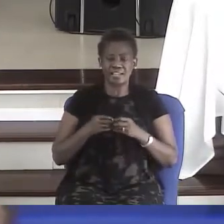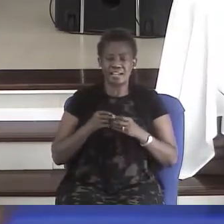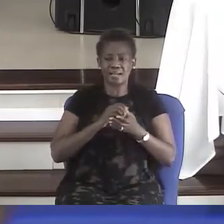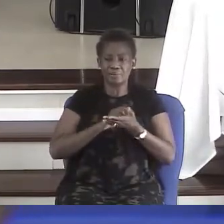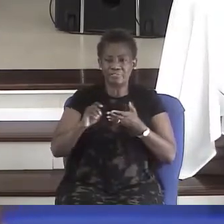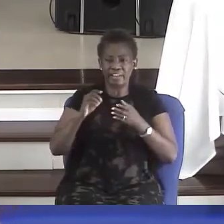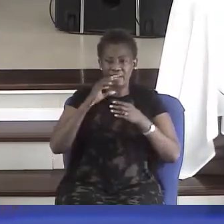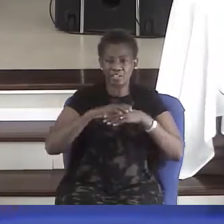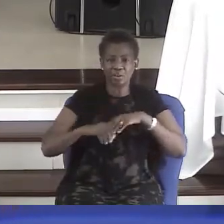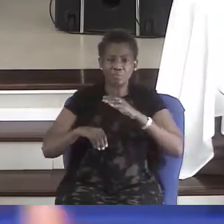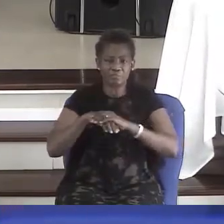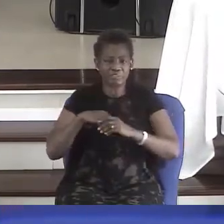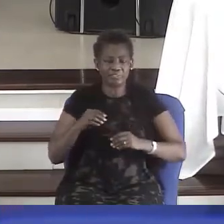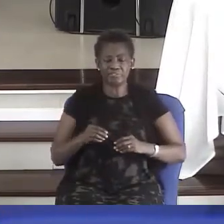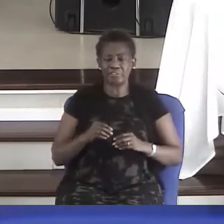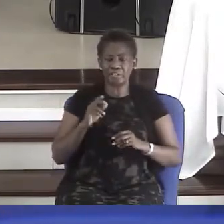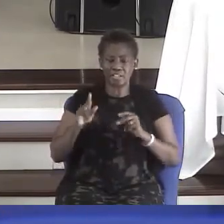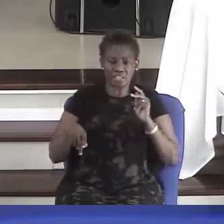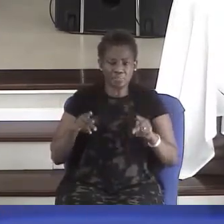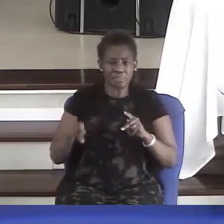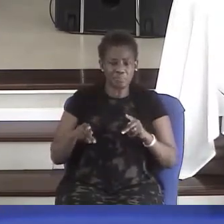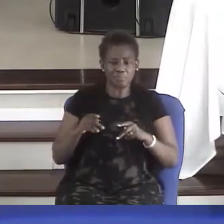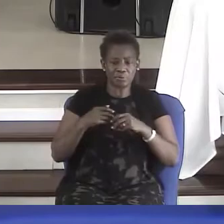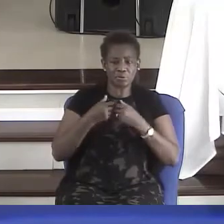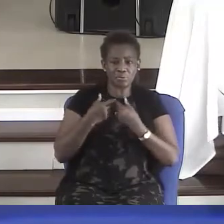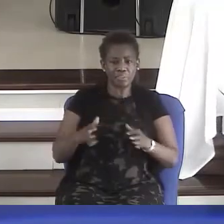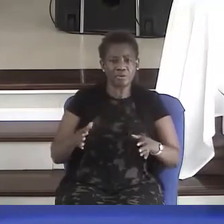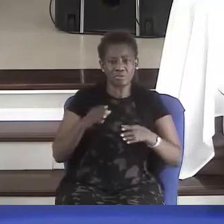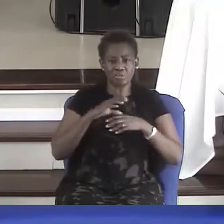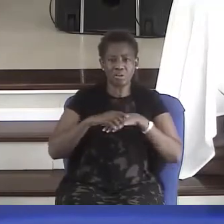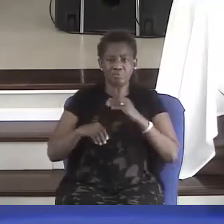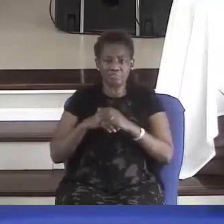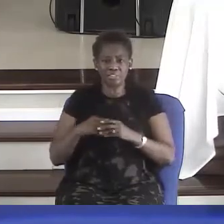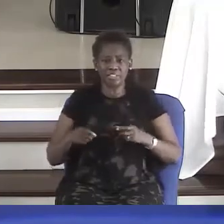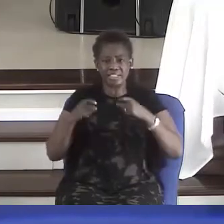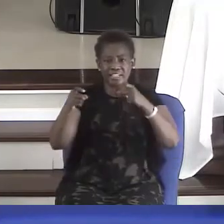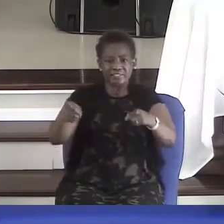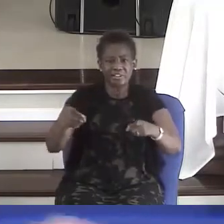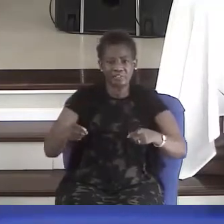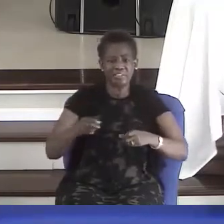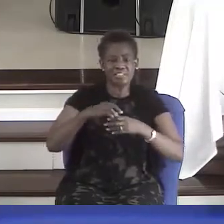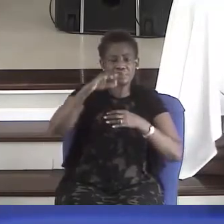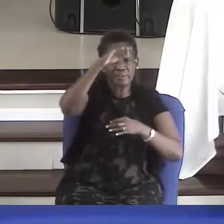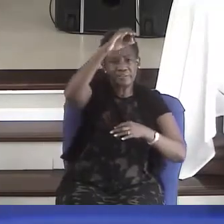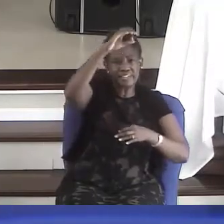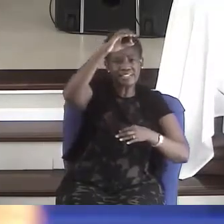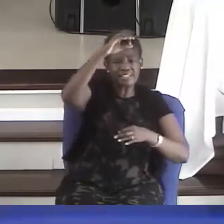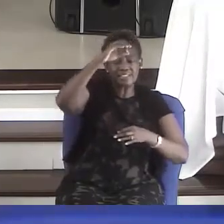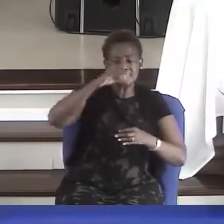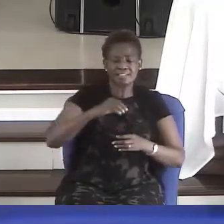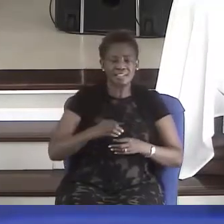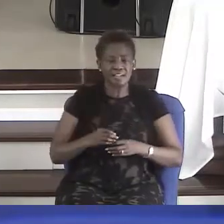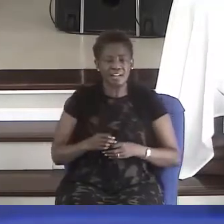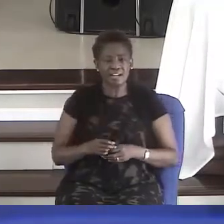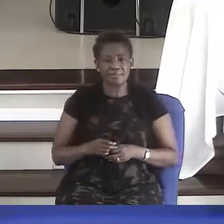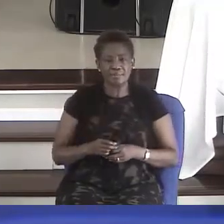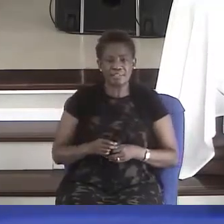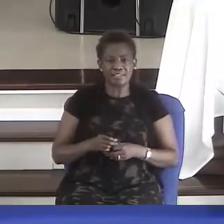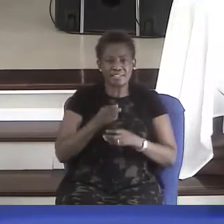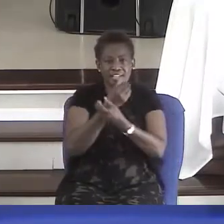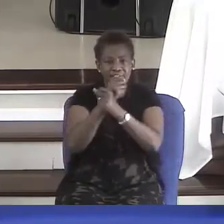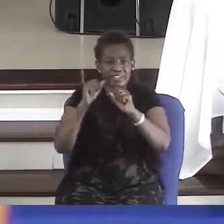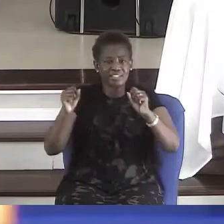for the uncomfortable, the gift of the Spirit, the worldwide salvation, freedom